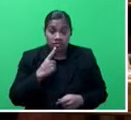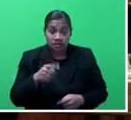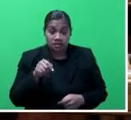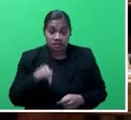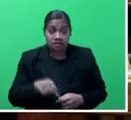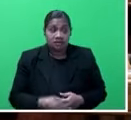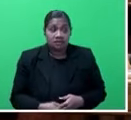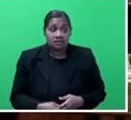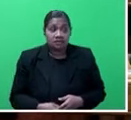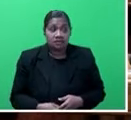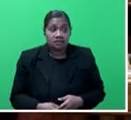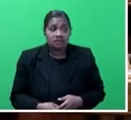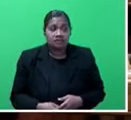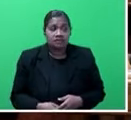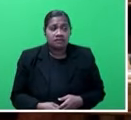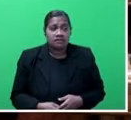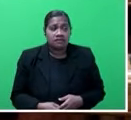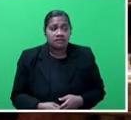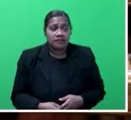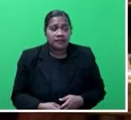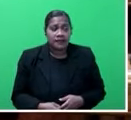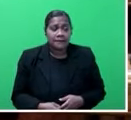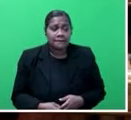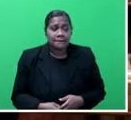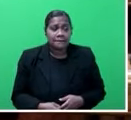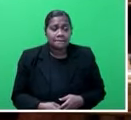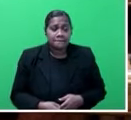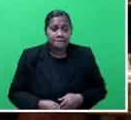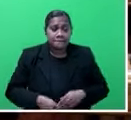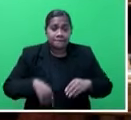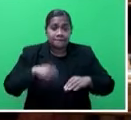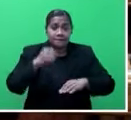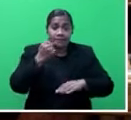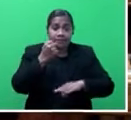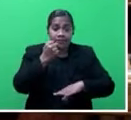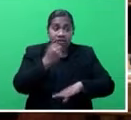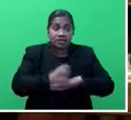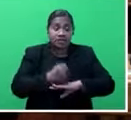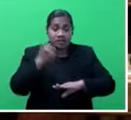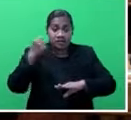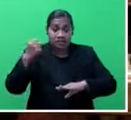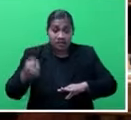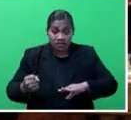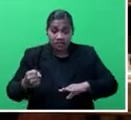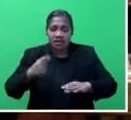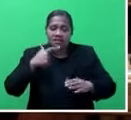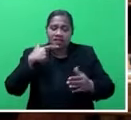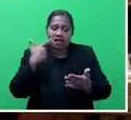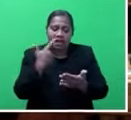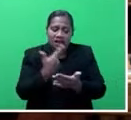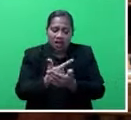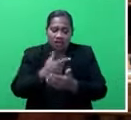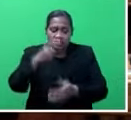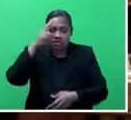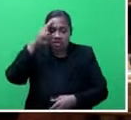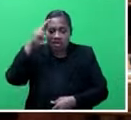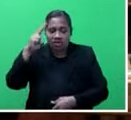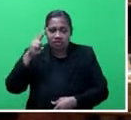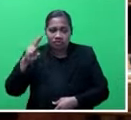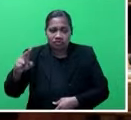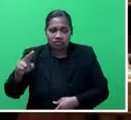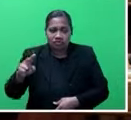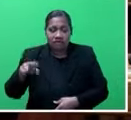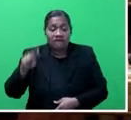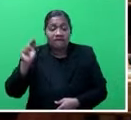that the government has lied to the nation of the